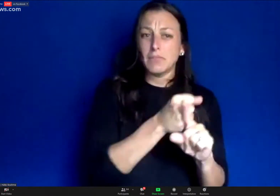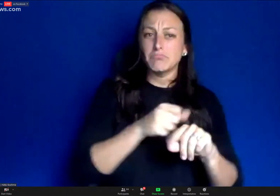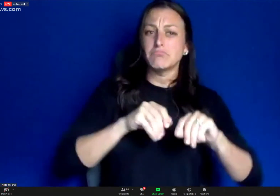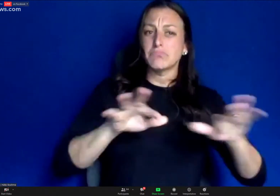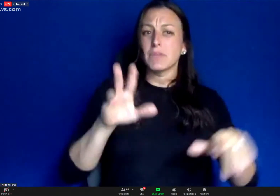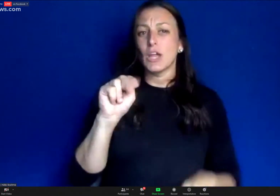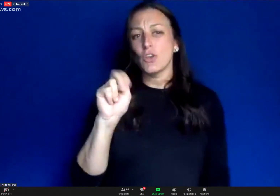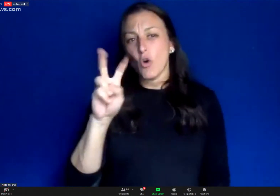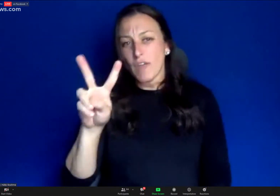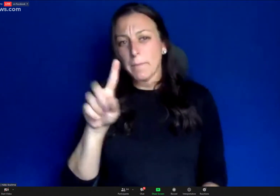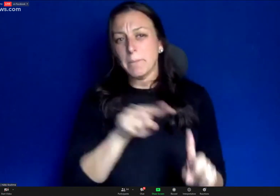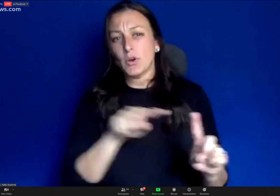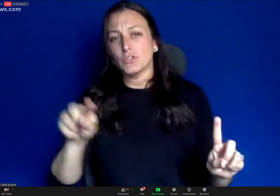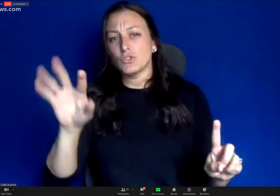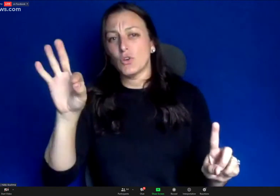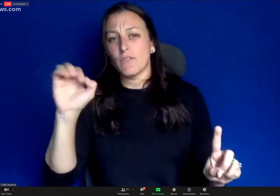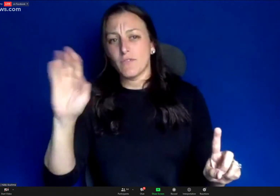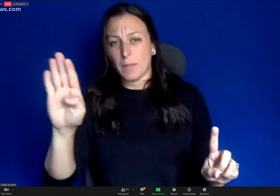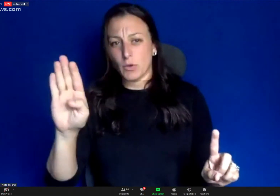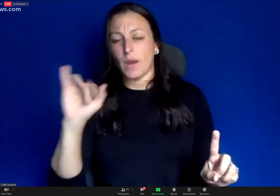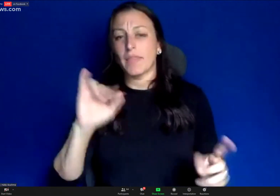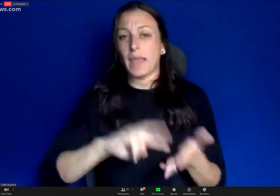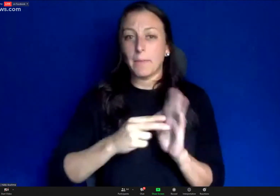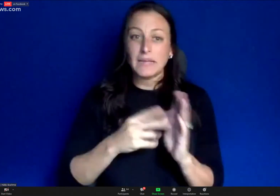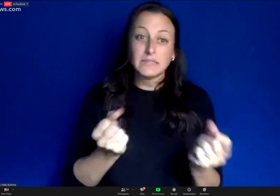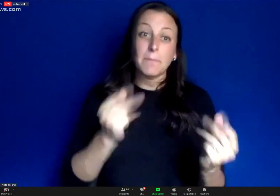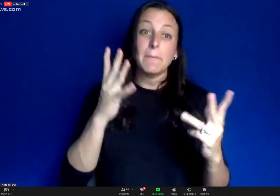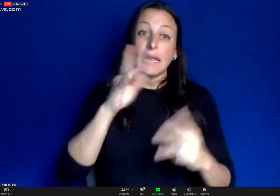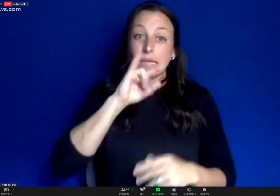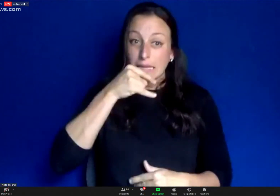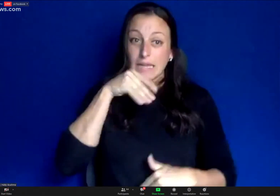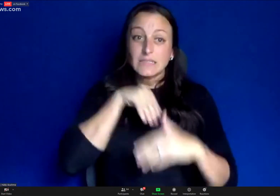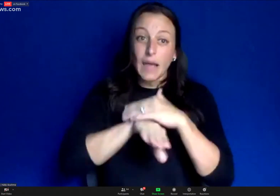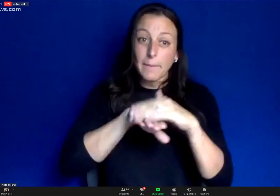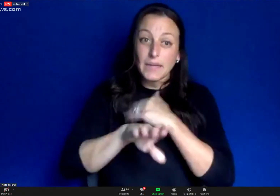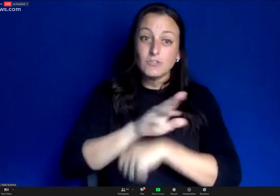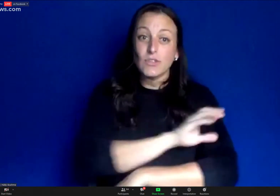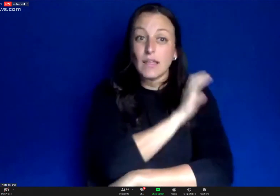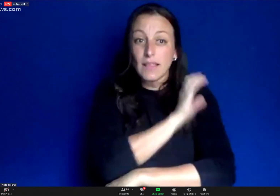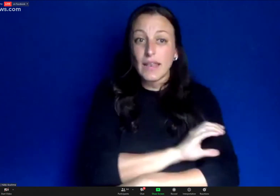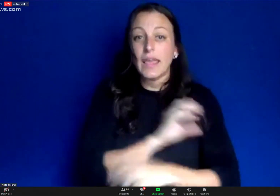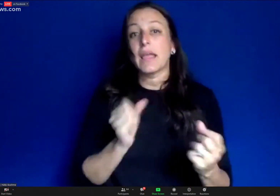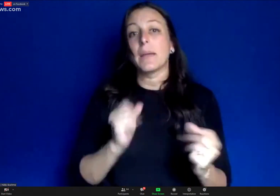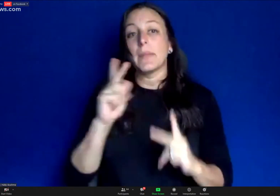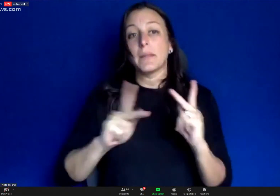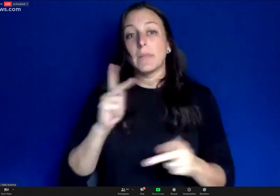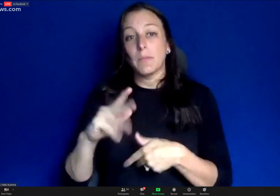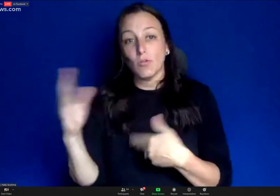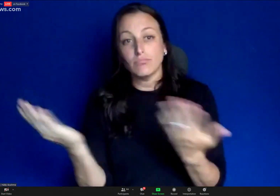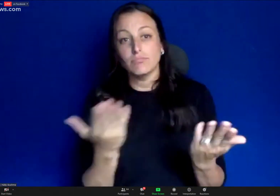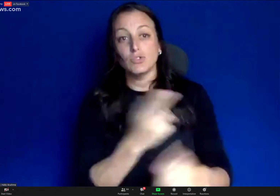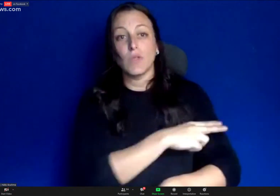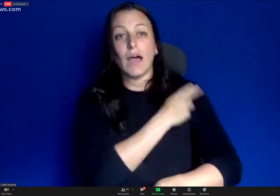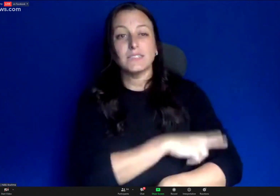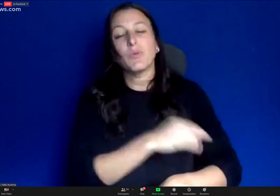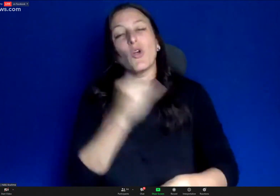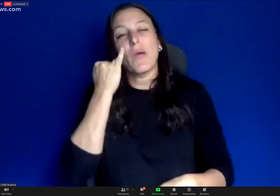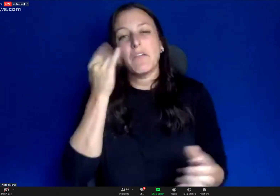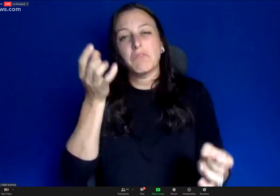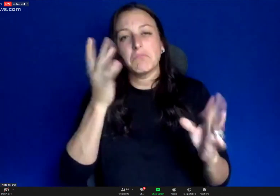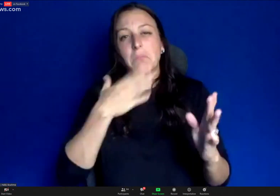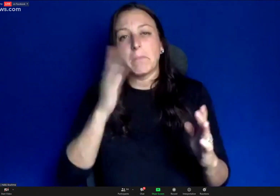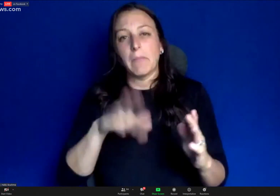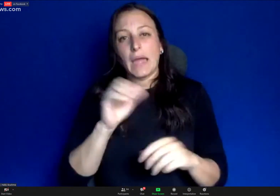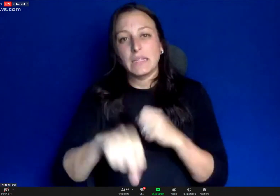that led to large visits in the clinics and high hospitalization rates in bad years. So